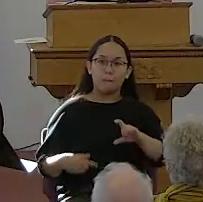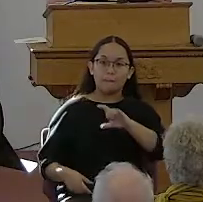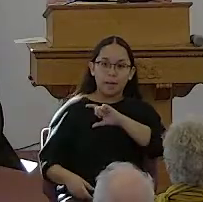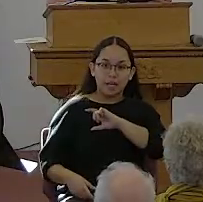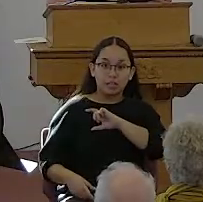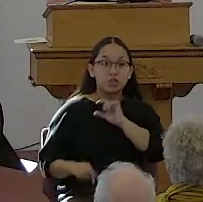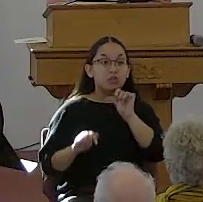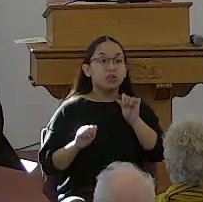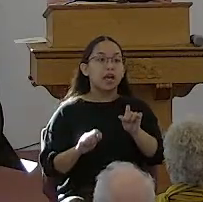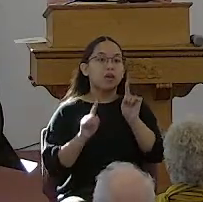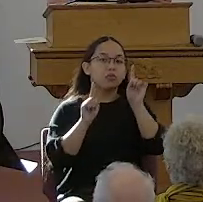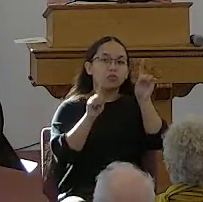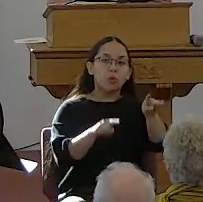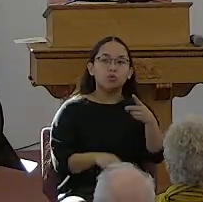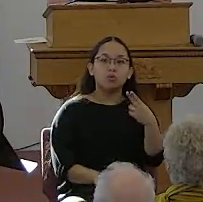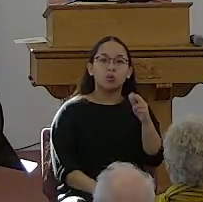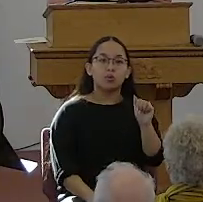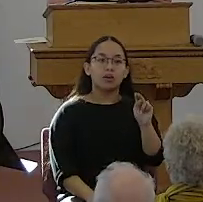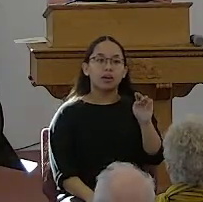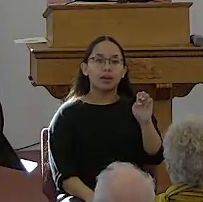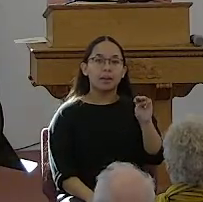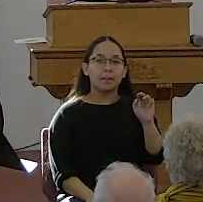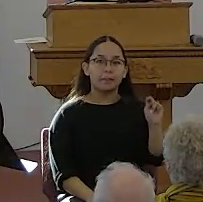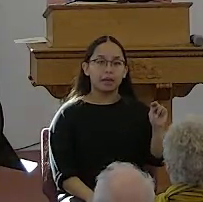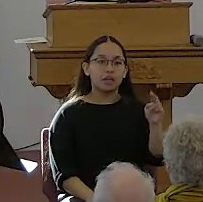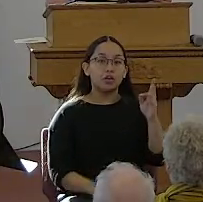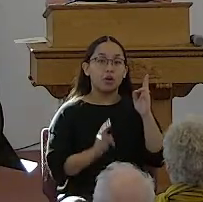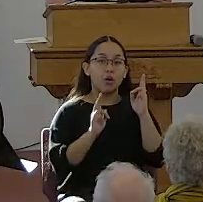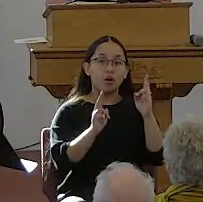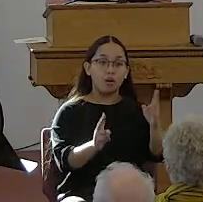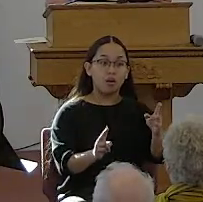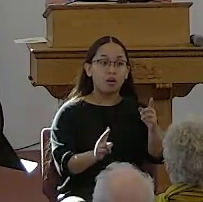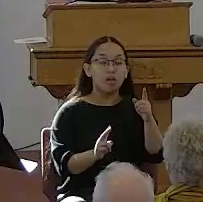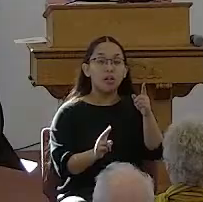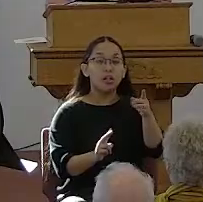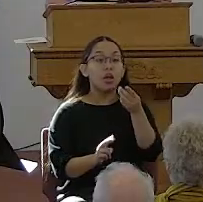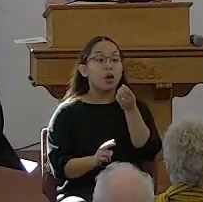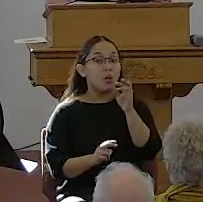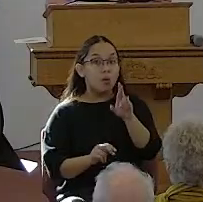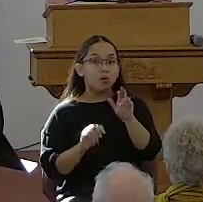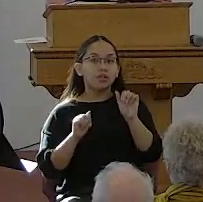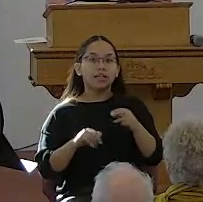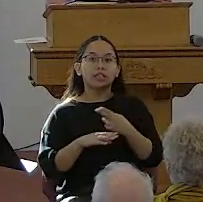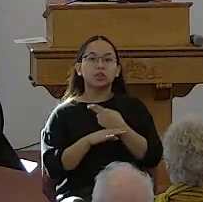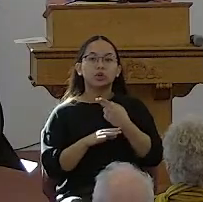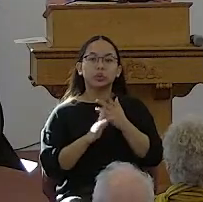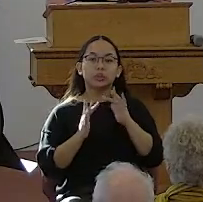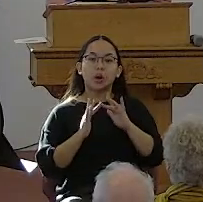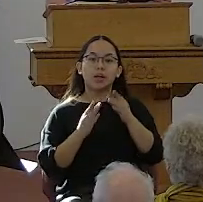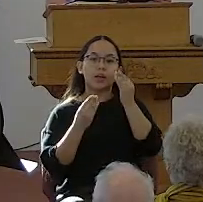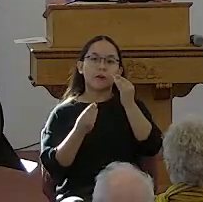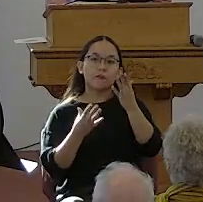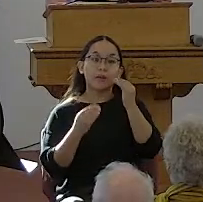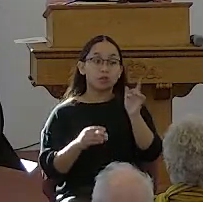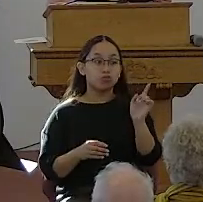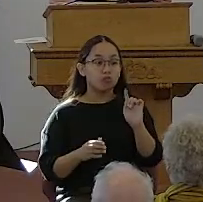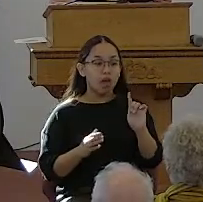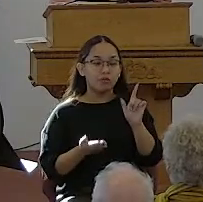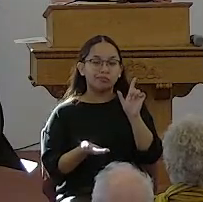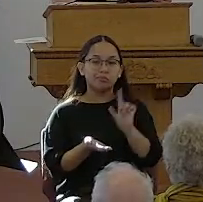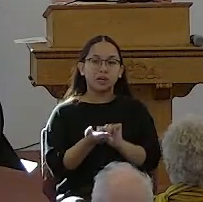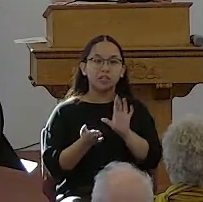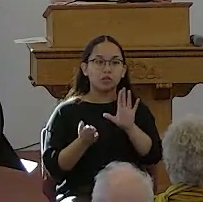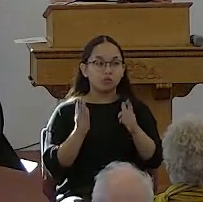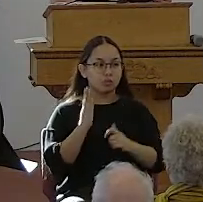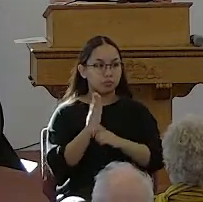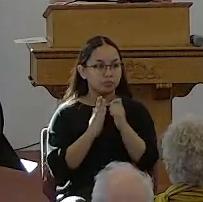Lifelines table in Hanneman Hall each Sunday after the service, or by using the contact information printed in your order of service.